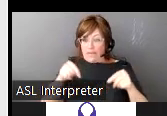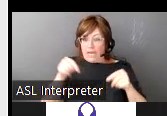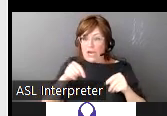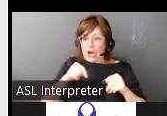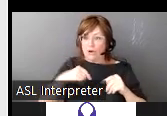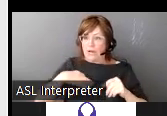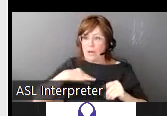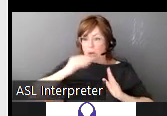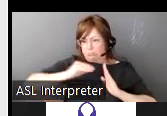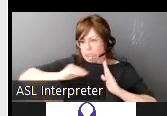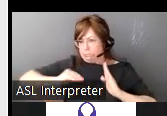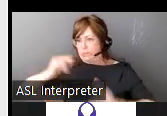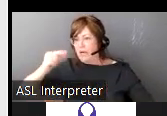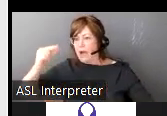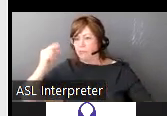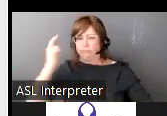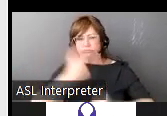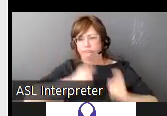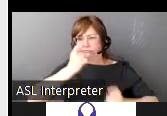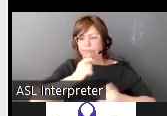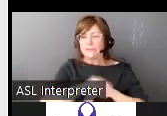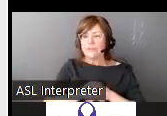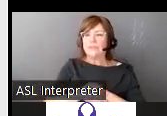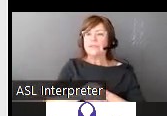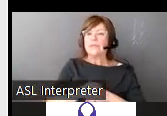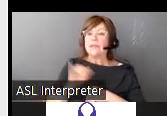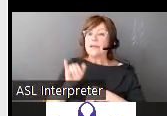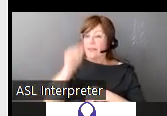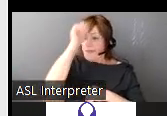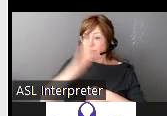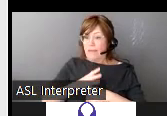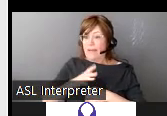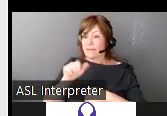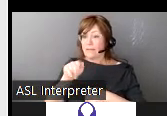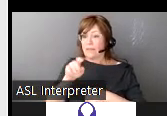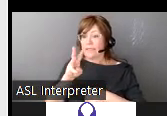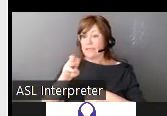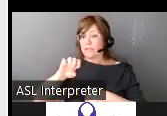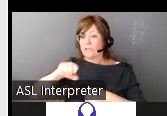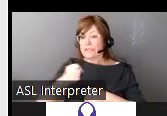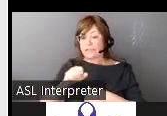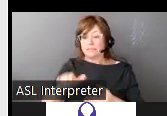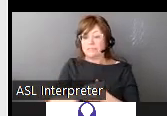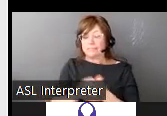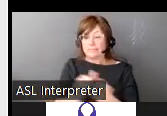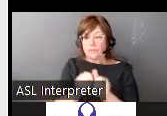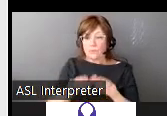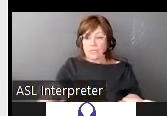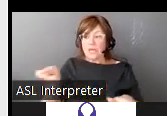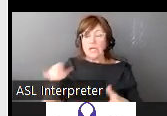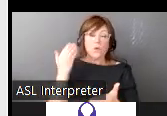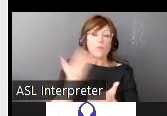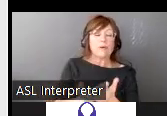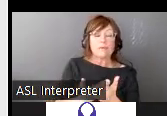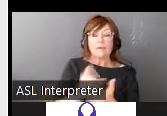the government provides to them," end quote. This older man was in his late 60s and was married with children. He arrived in the late